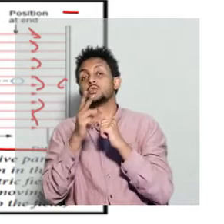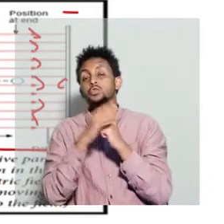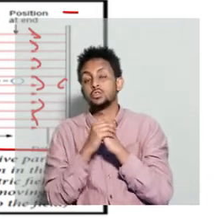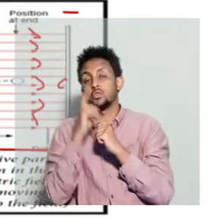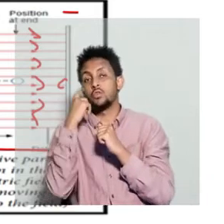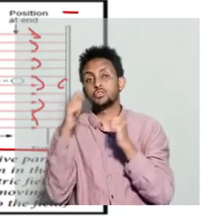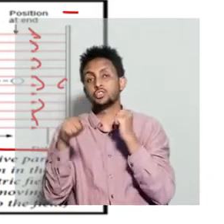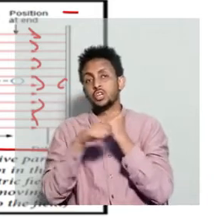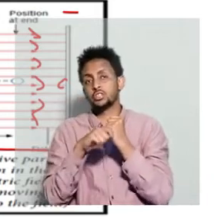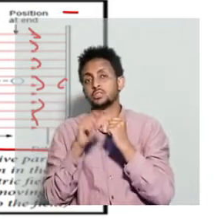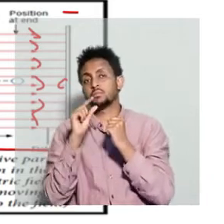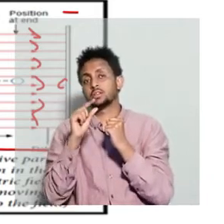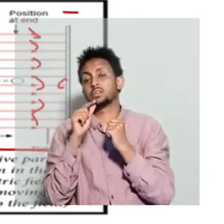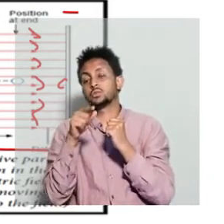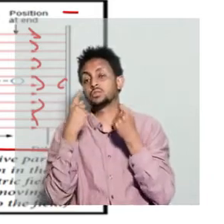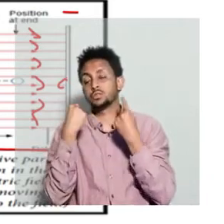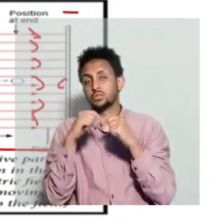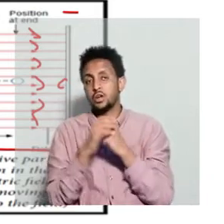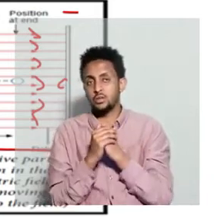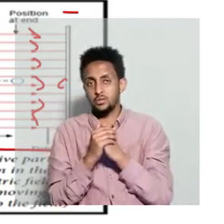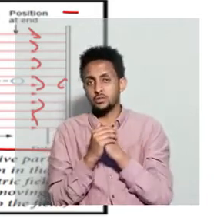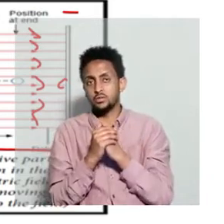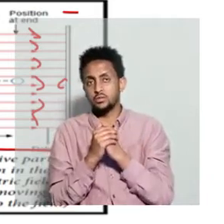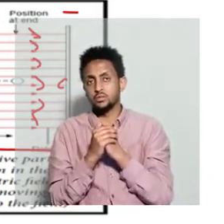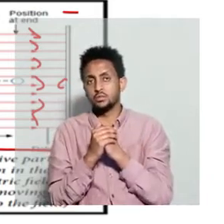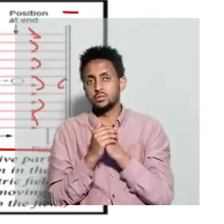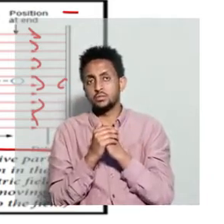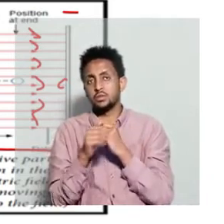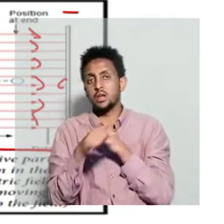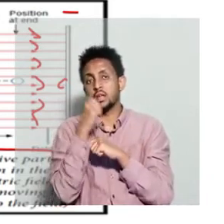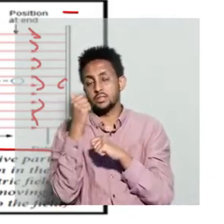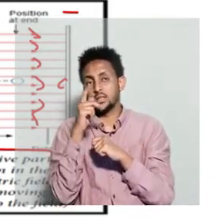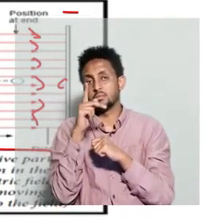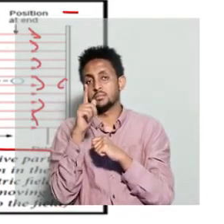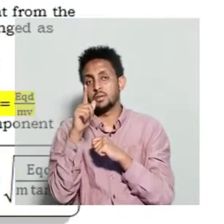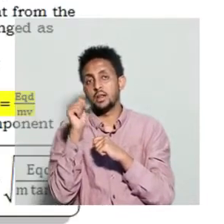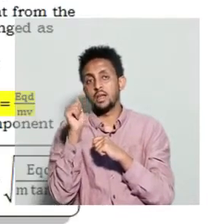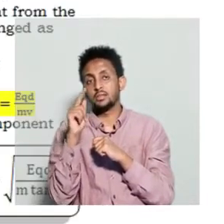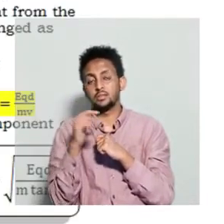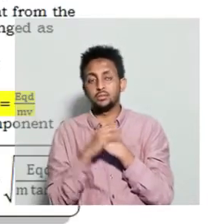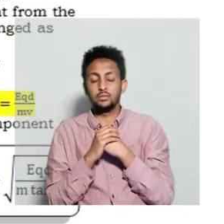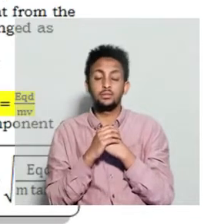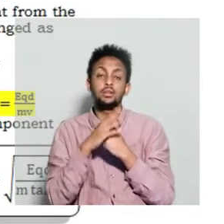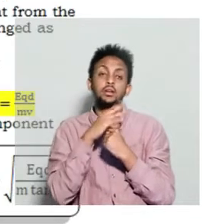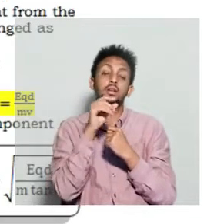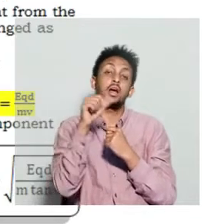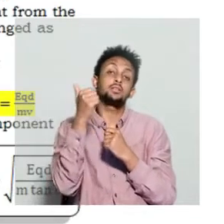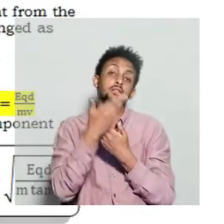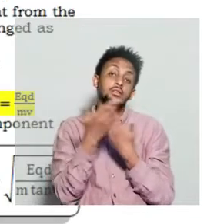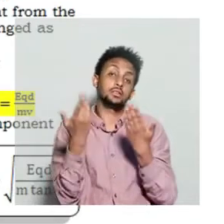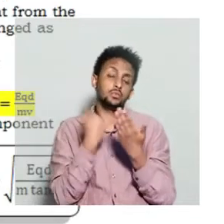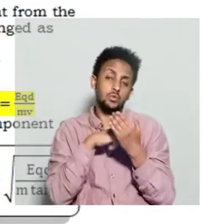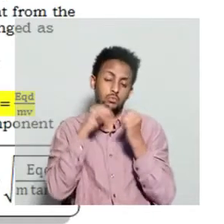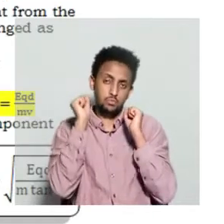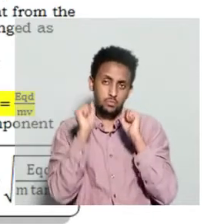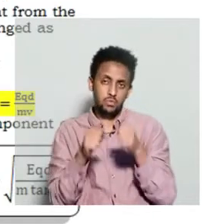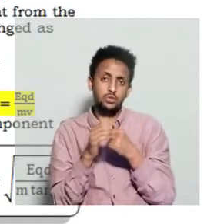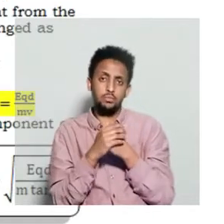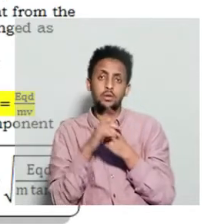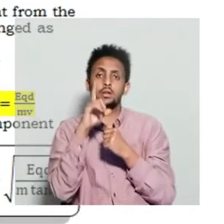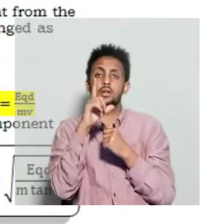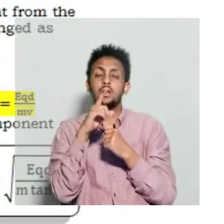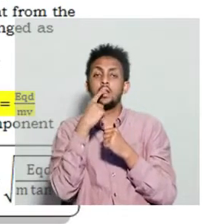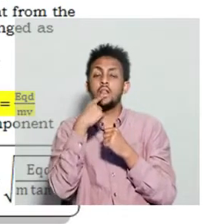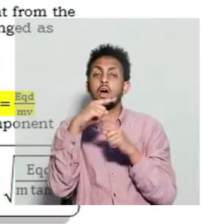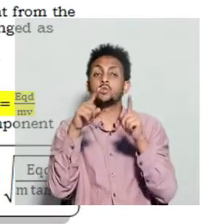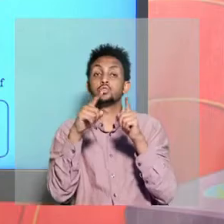of the charged particle as it strikes the other plates. And the other thing is, it's possible to launch